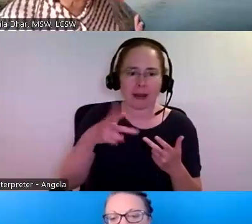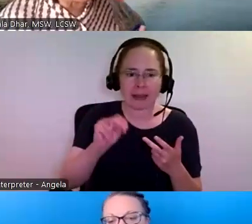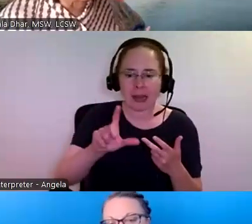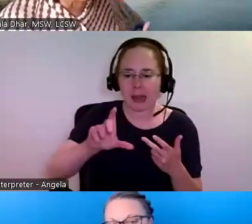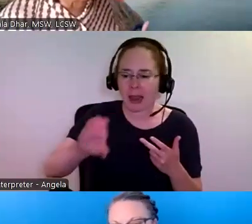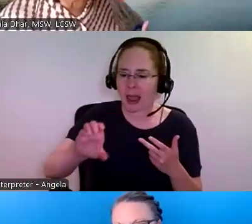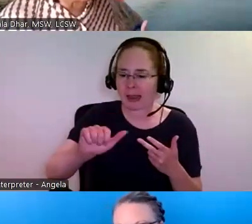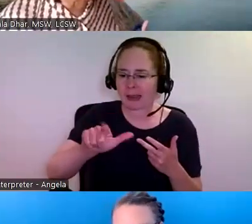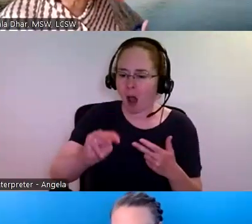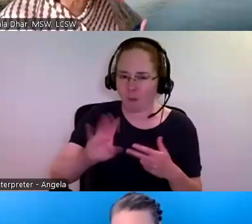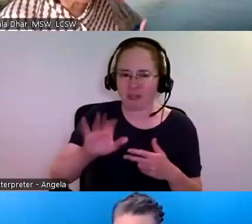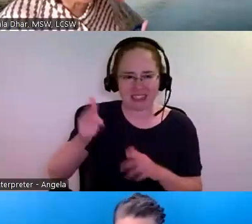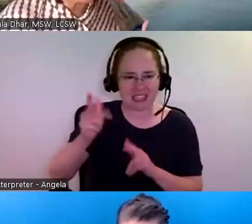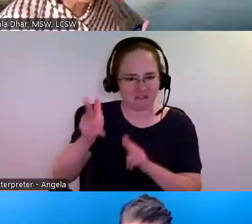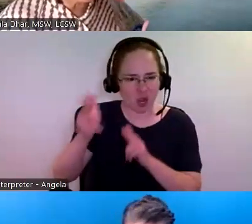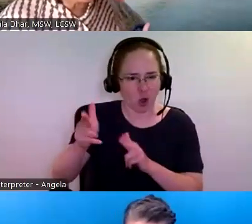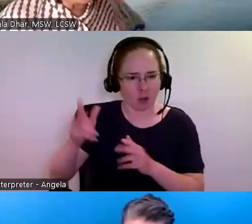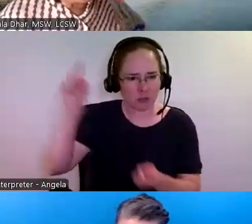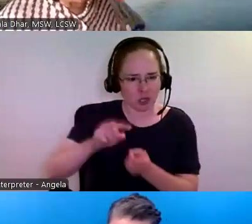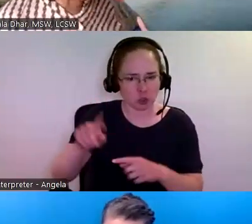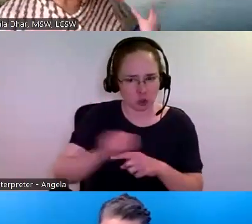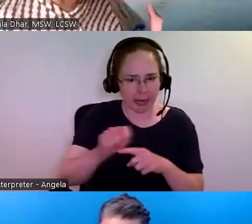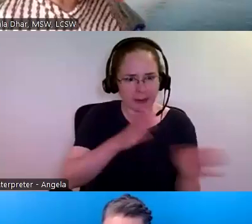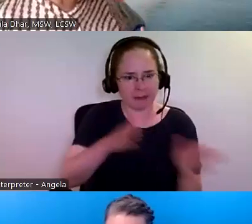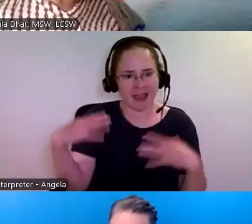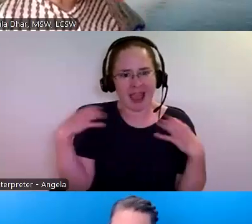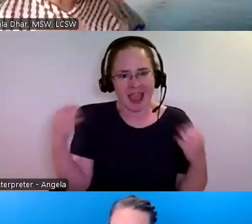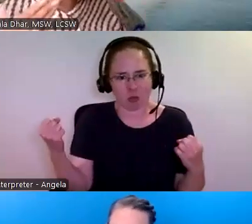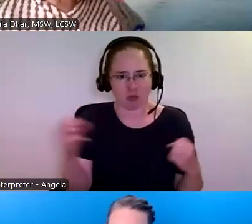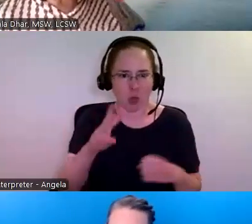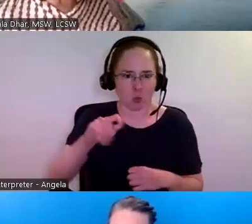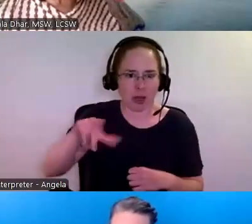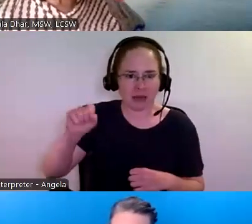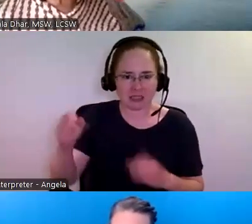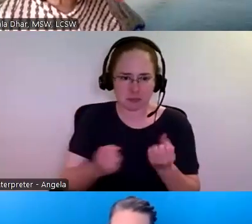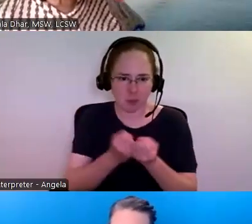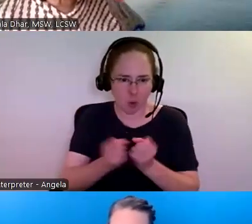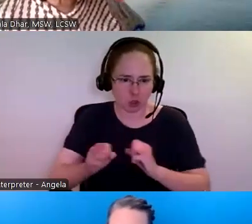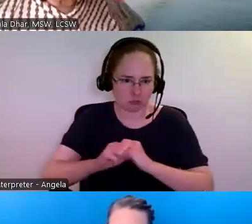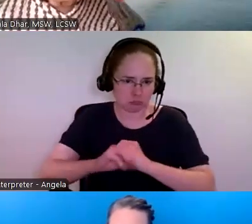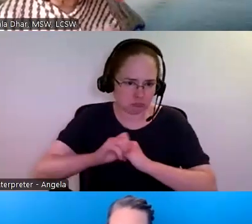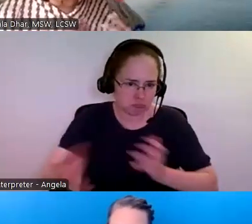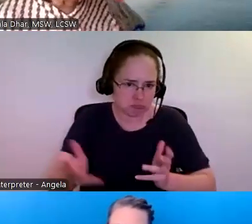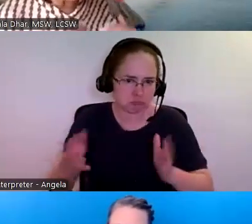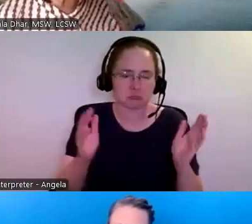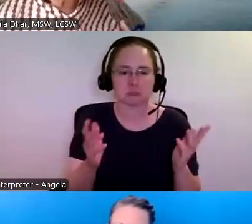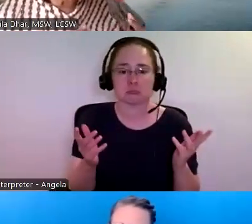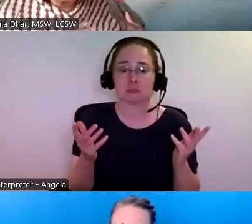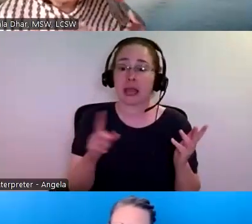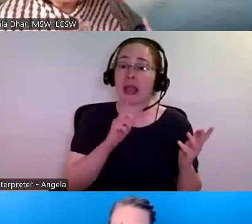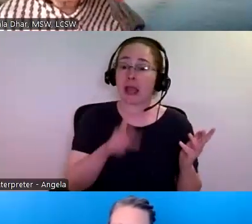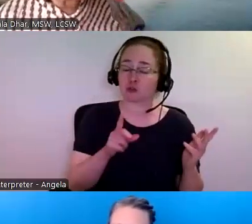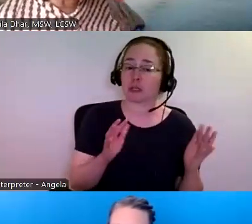is a firearms reduction training, health and wellness promotion that I talked about. Or we are